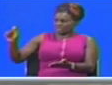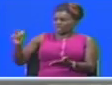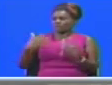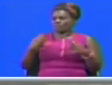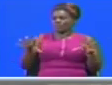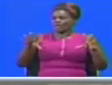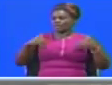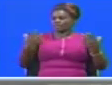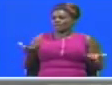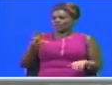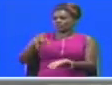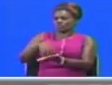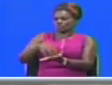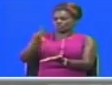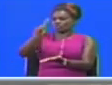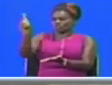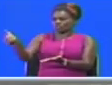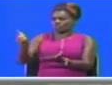nullification?